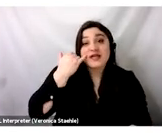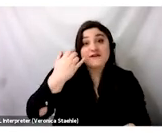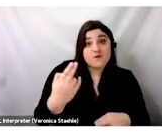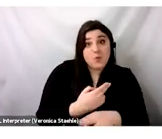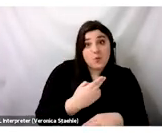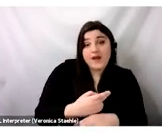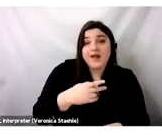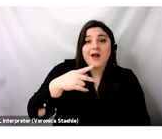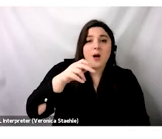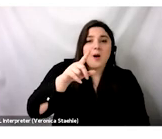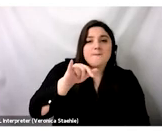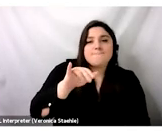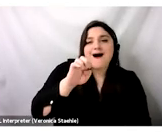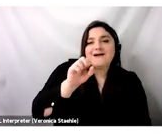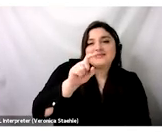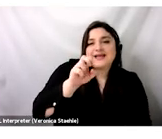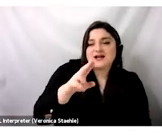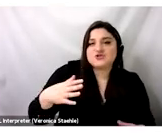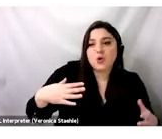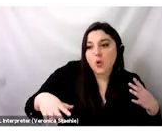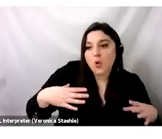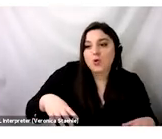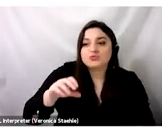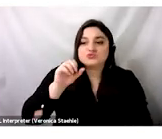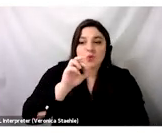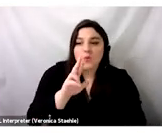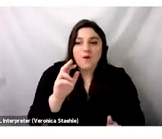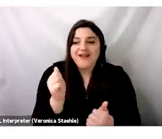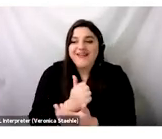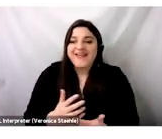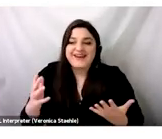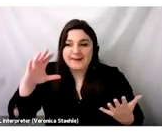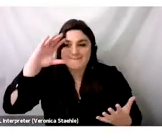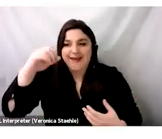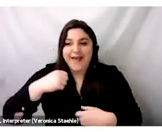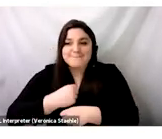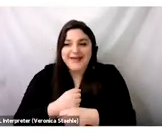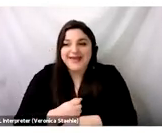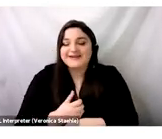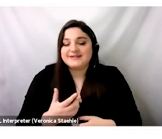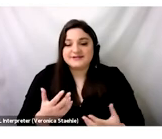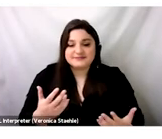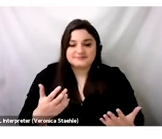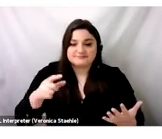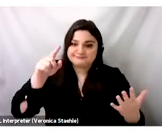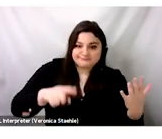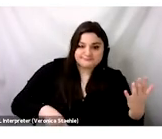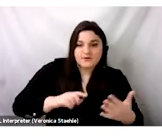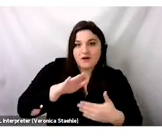fiber clothing, so polyester, recycled polyester, or anything that, you know, viscose, all of